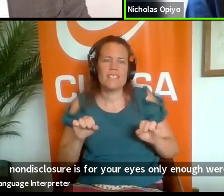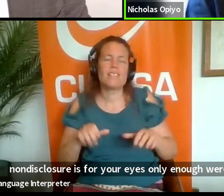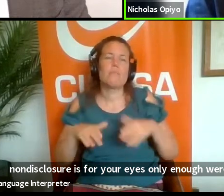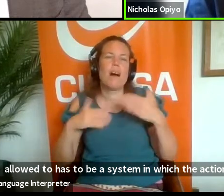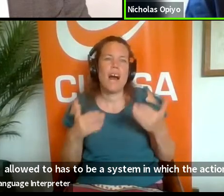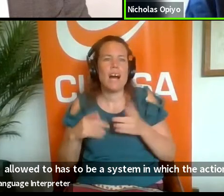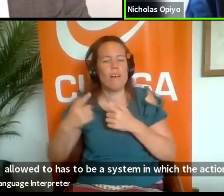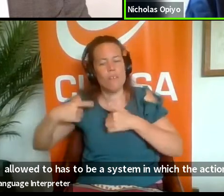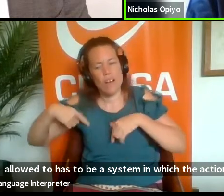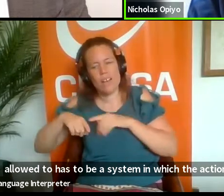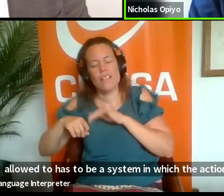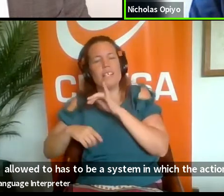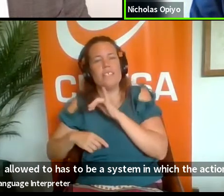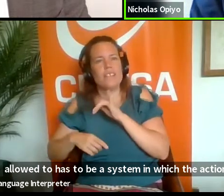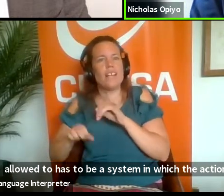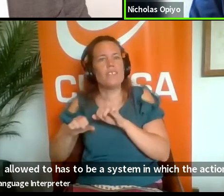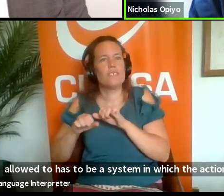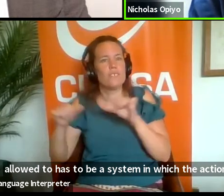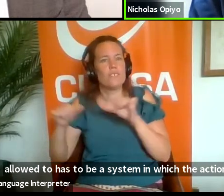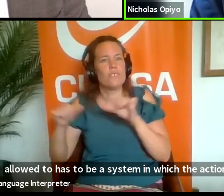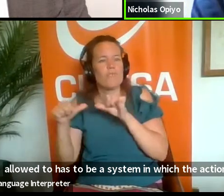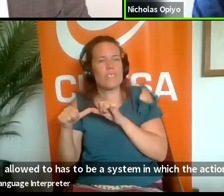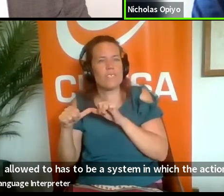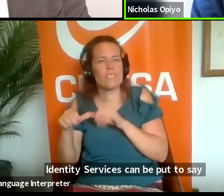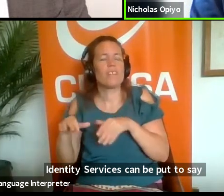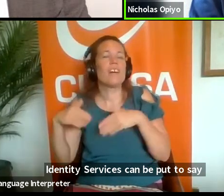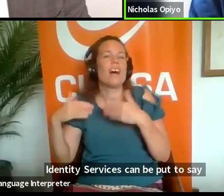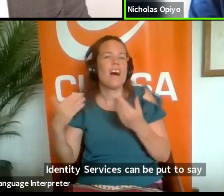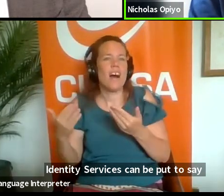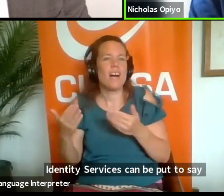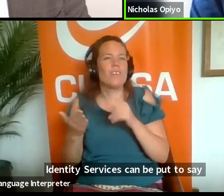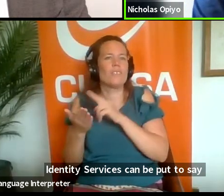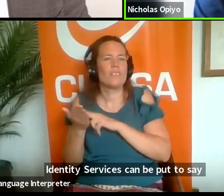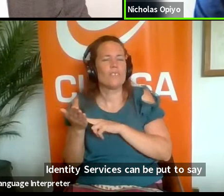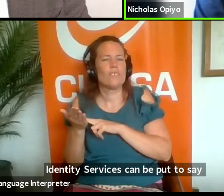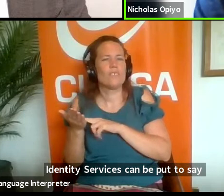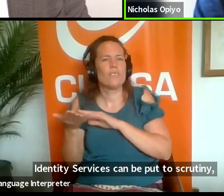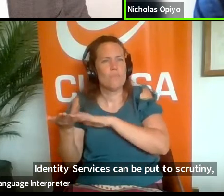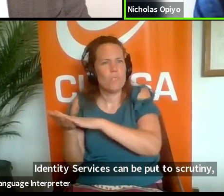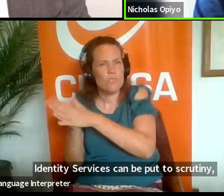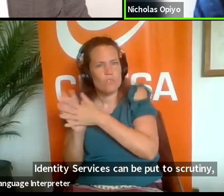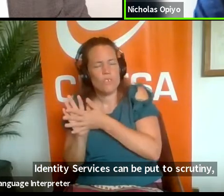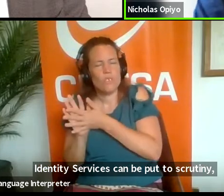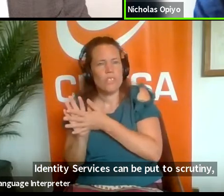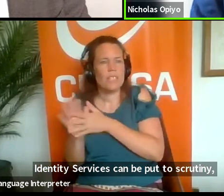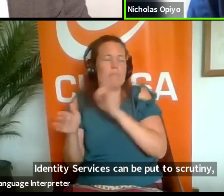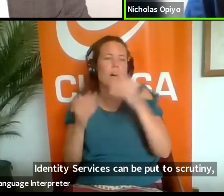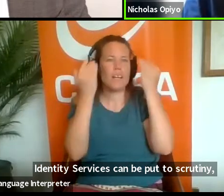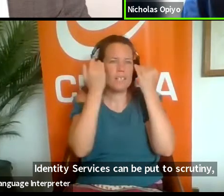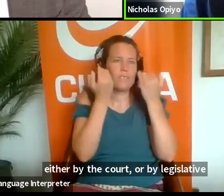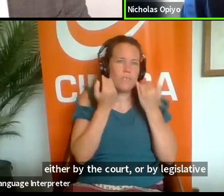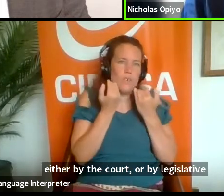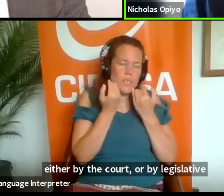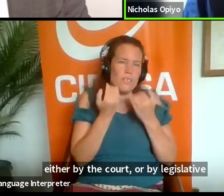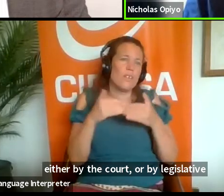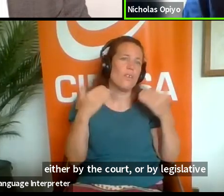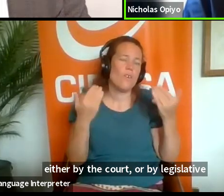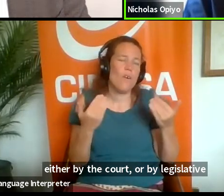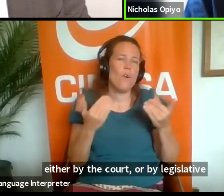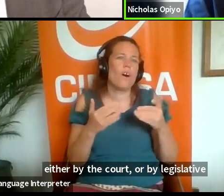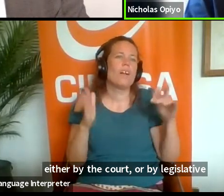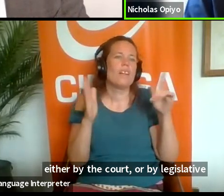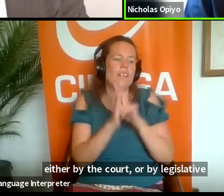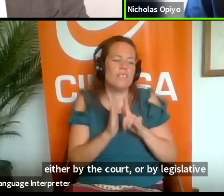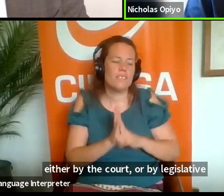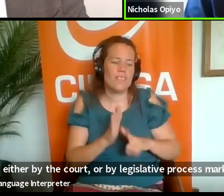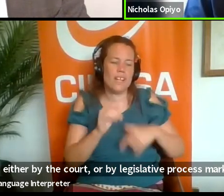intelligence services can be put to scrutiny, either by the courts or by a legislative process, like it is